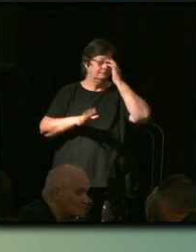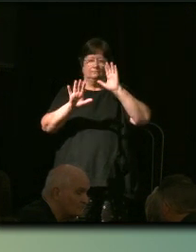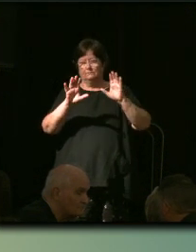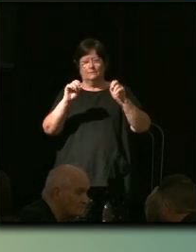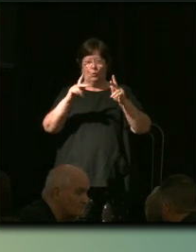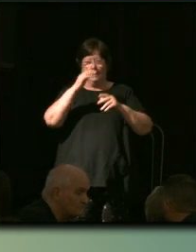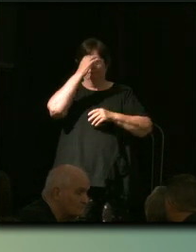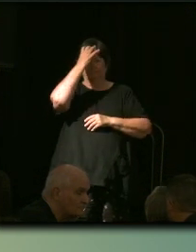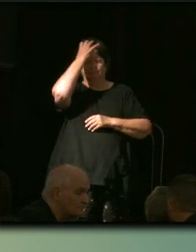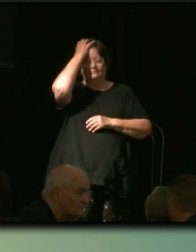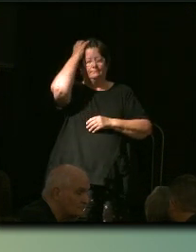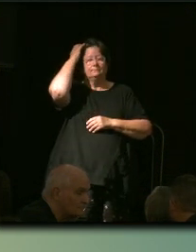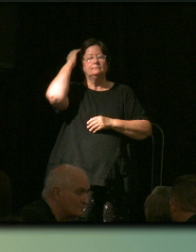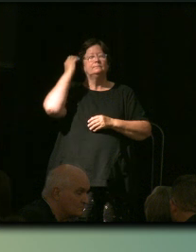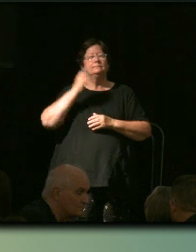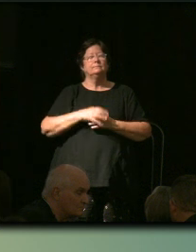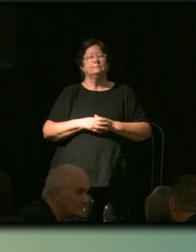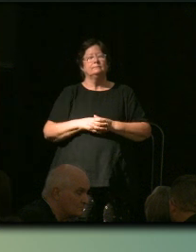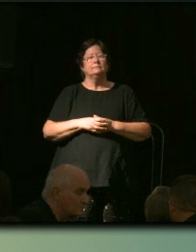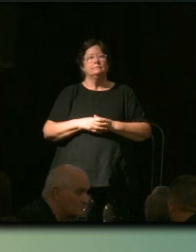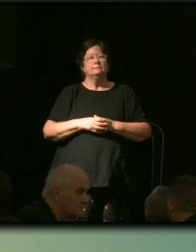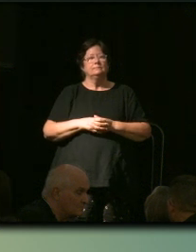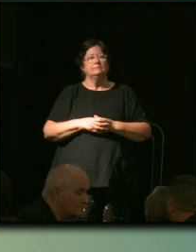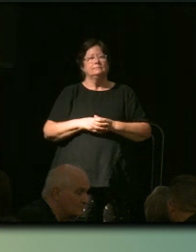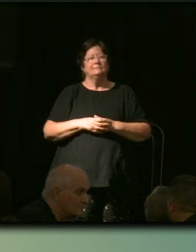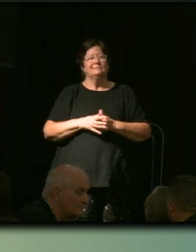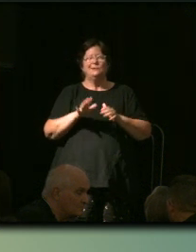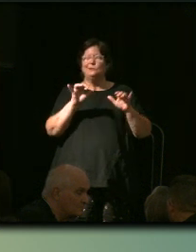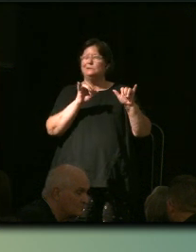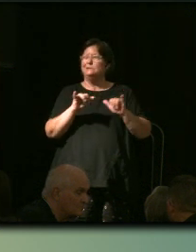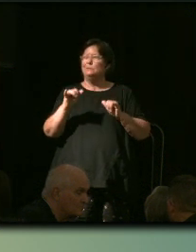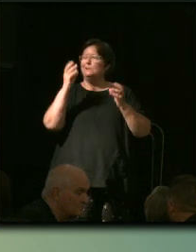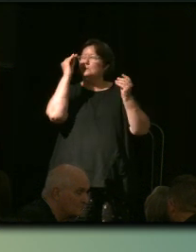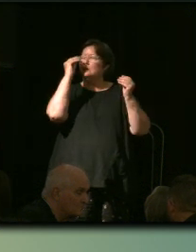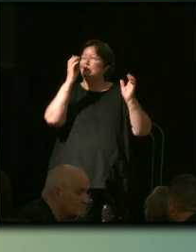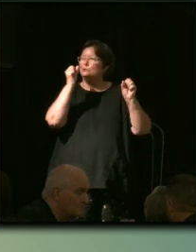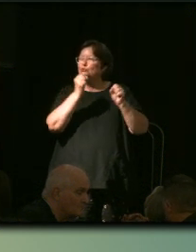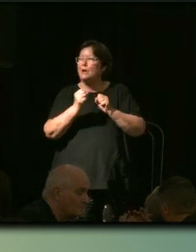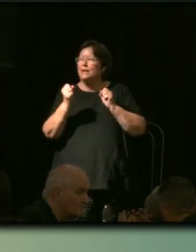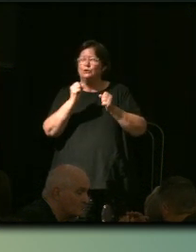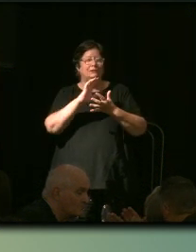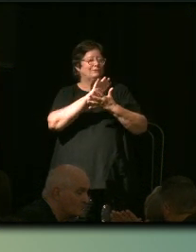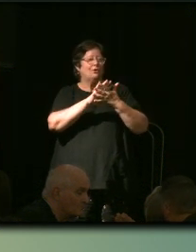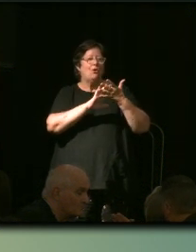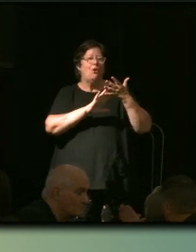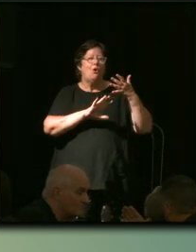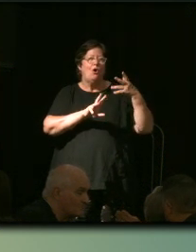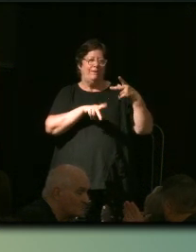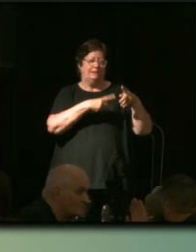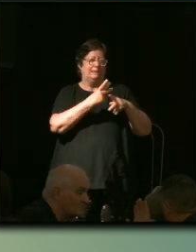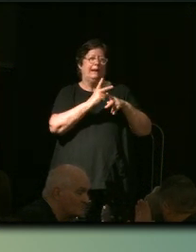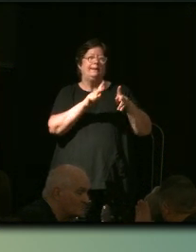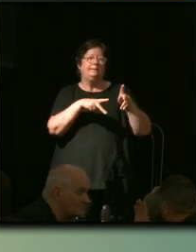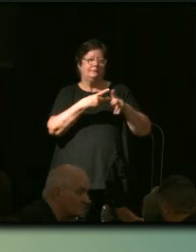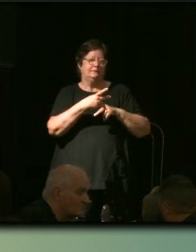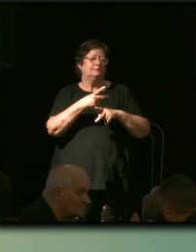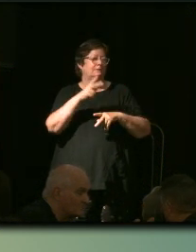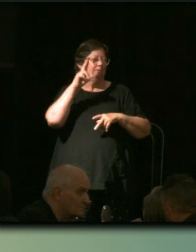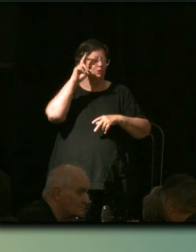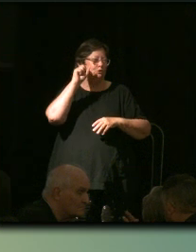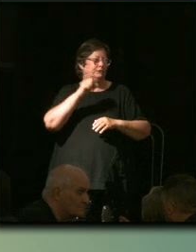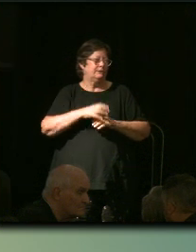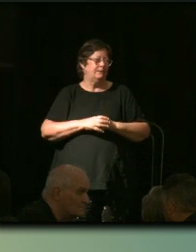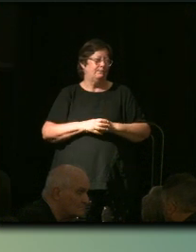Okay, so there are similar strategies for almost all of the types of Usher syndrome. So I'm